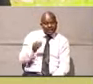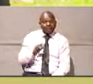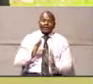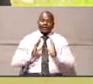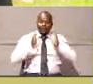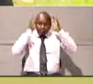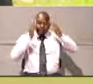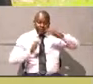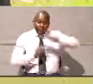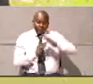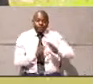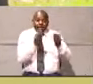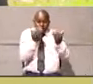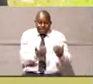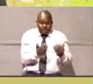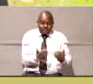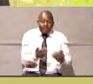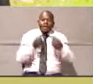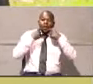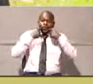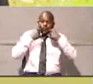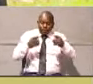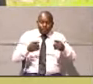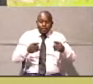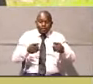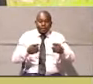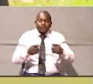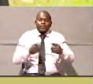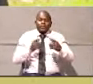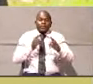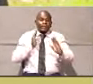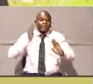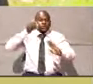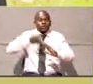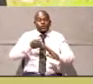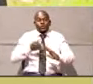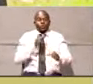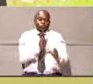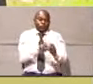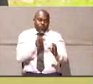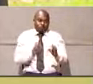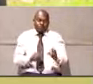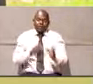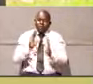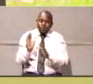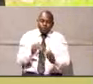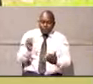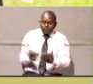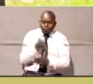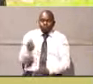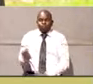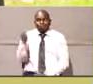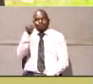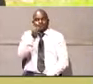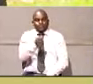Archbishop, the sitting Archbishop, declares his intention to retire, preparations to bring in a new one. The preparations to